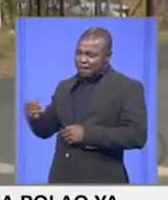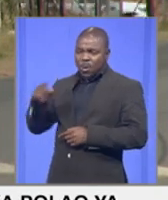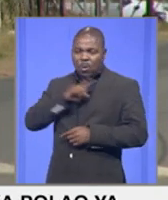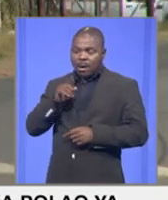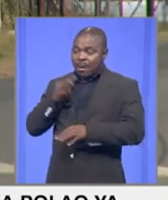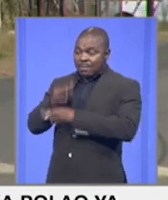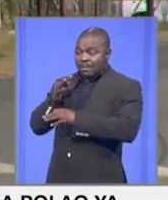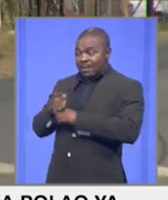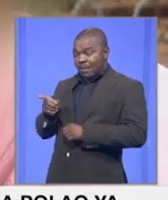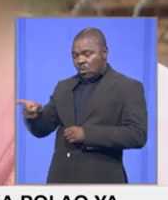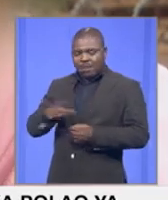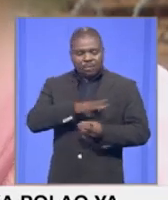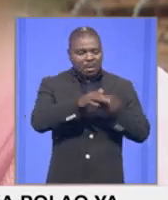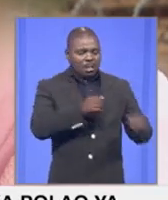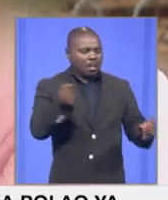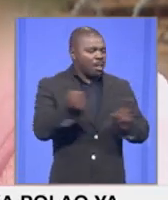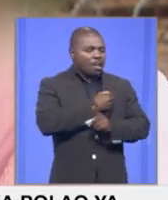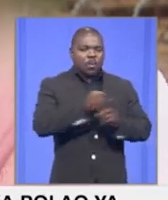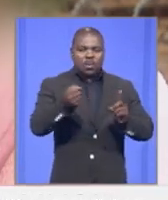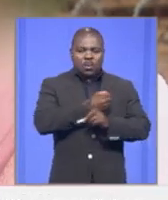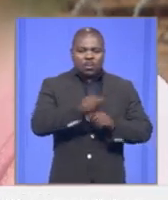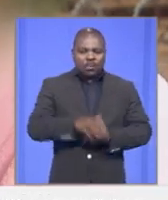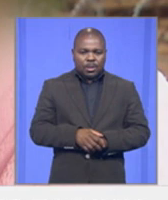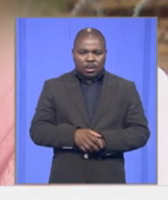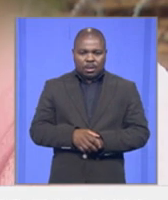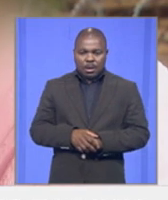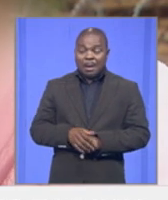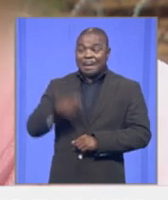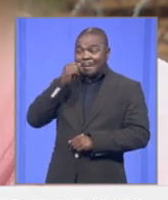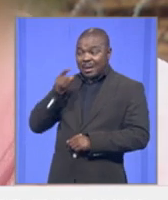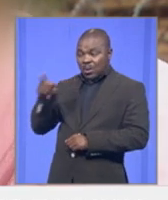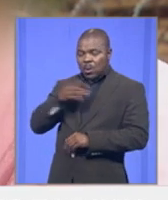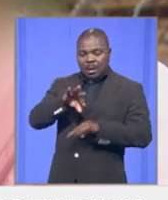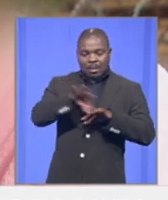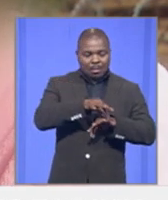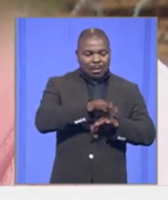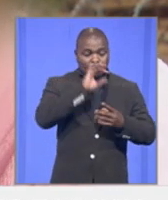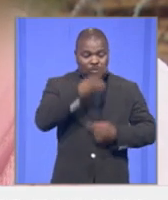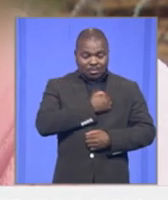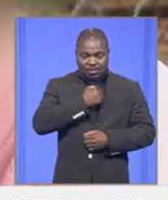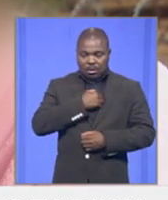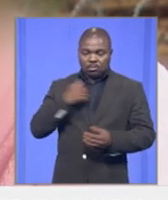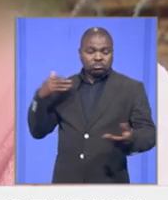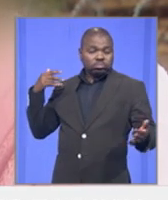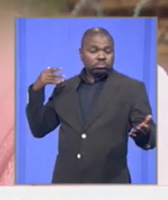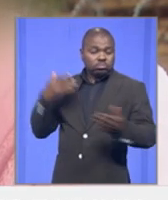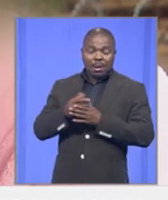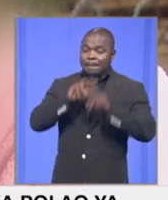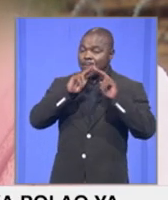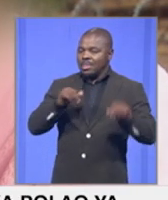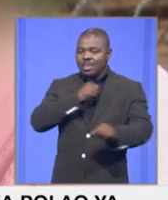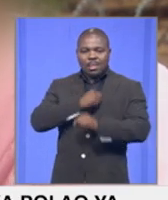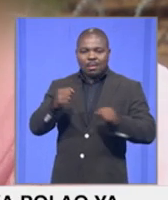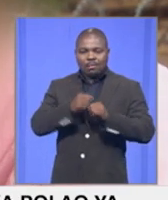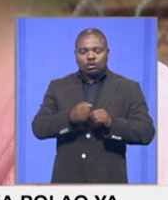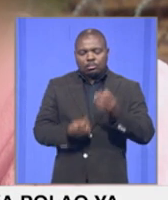ne a hlekefetsa lelapa. Since that man married my daughter, there was never peace. And all the 4 children that they